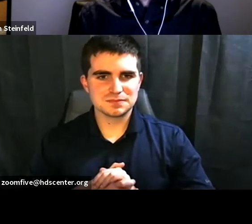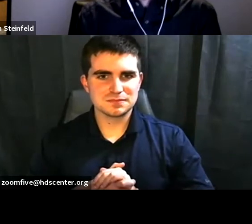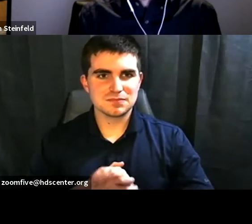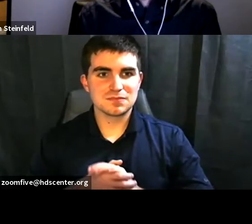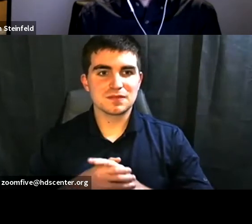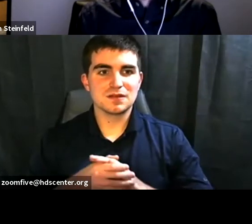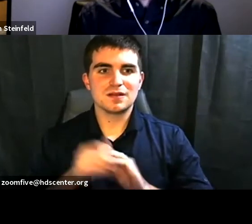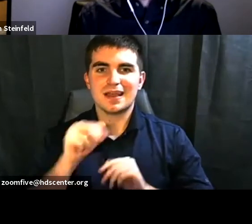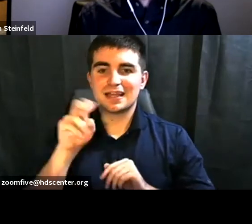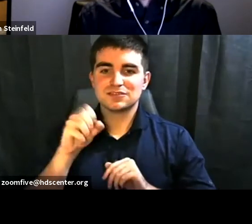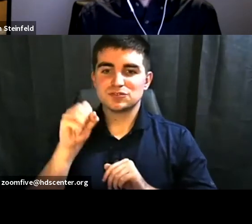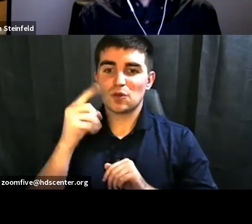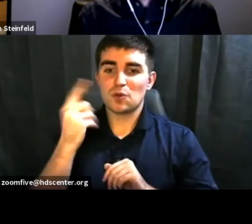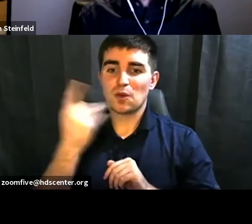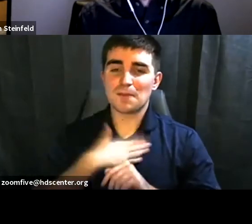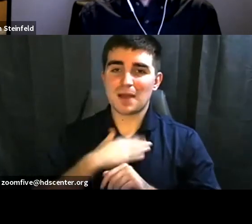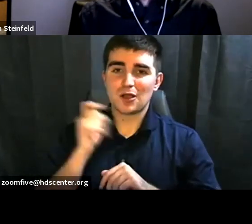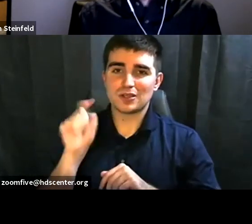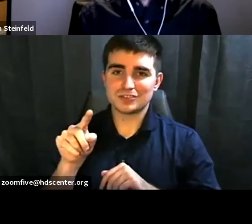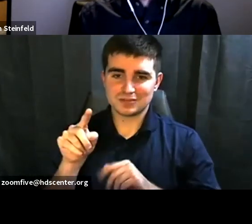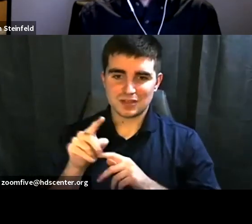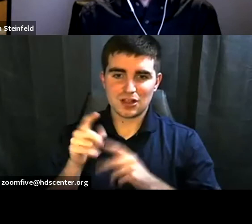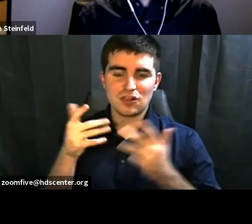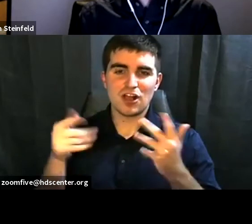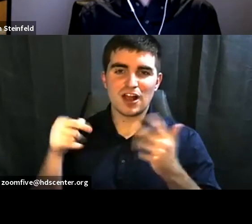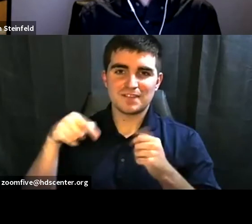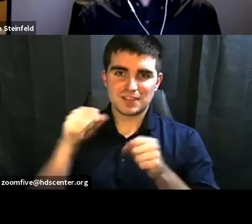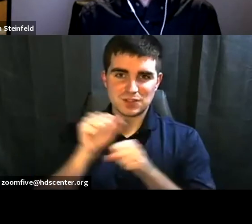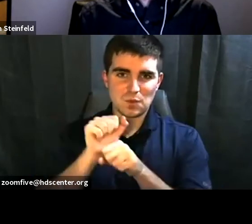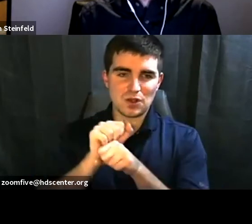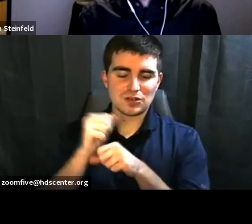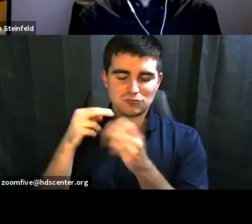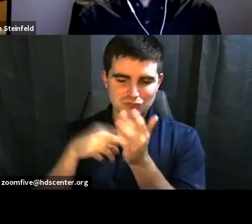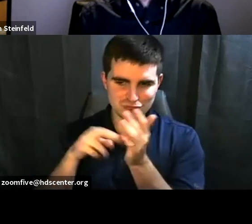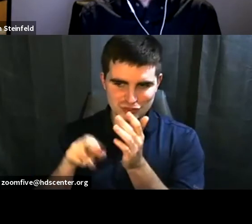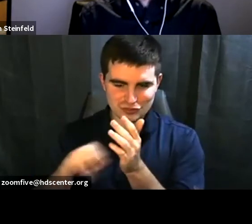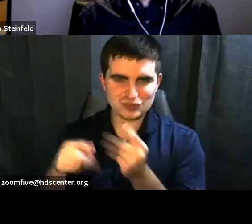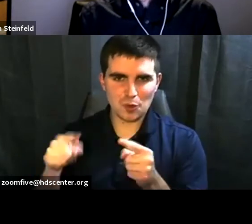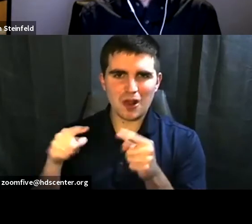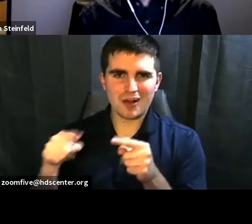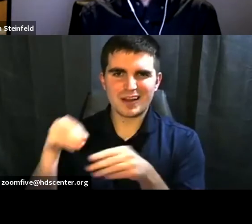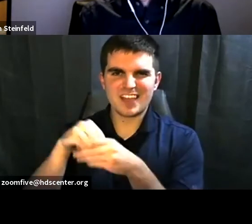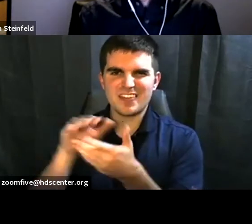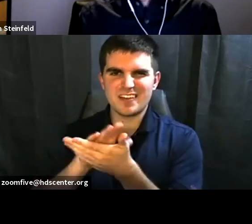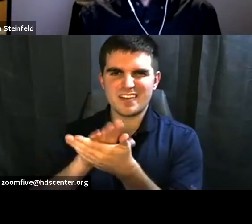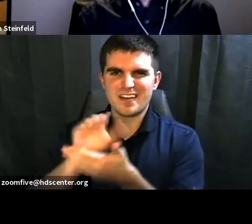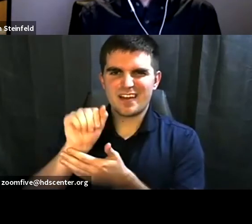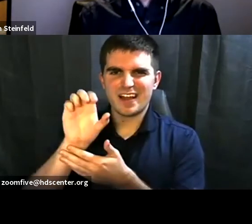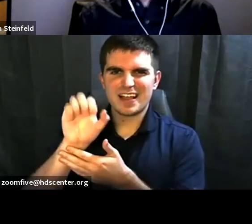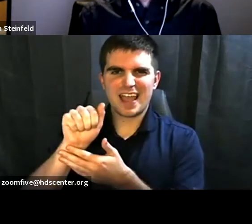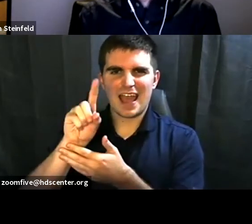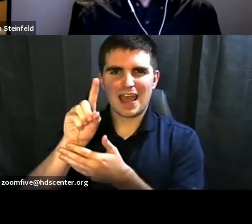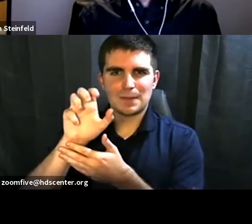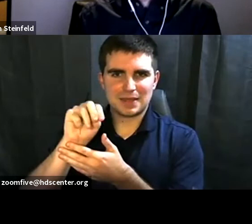So one of my questions is, a lot of this research is going on in the academy, but it's also happening